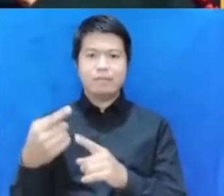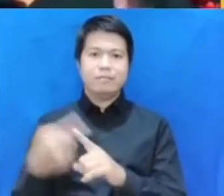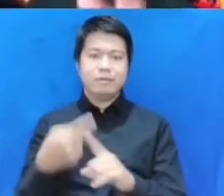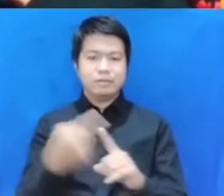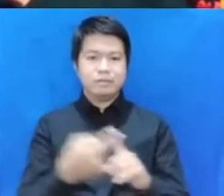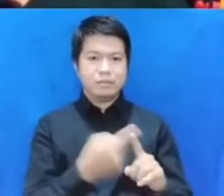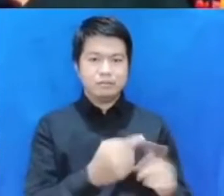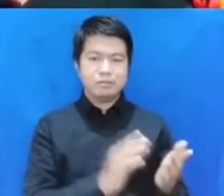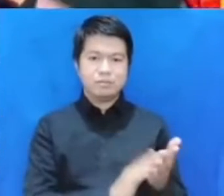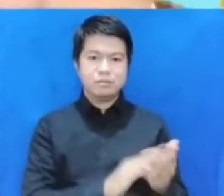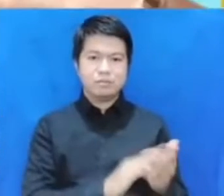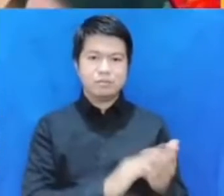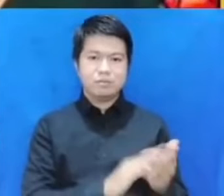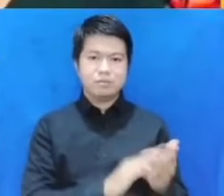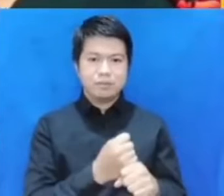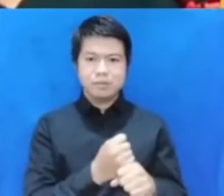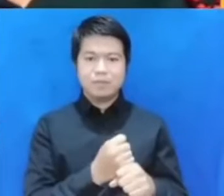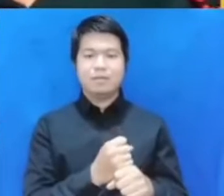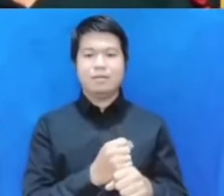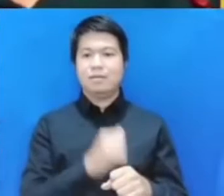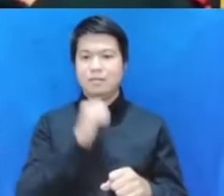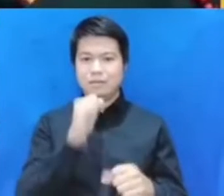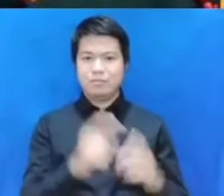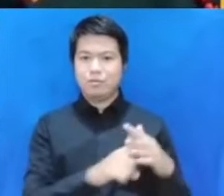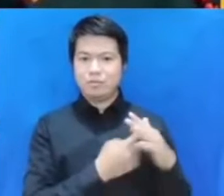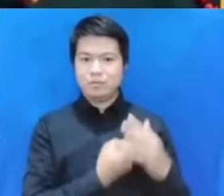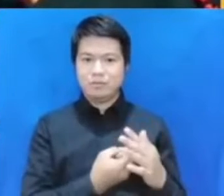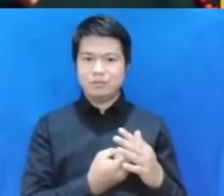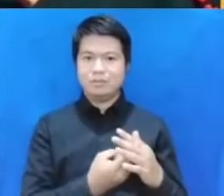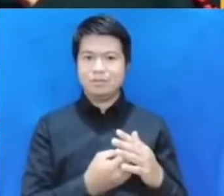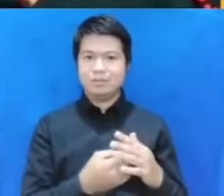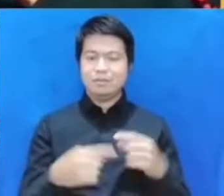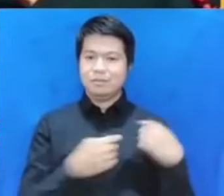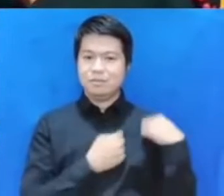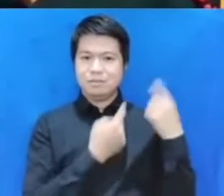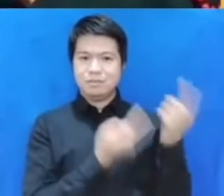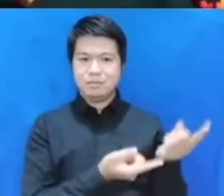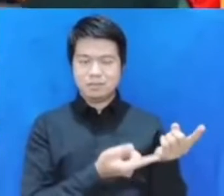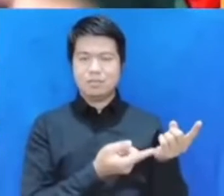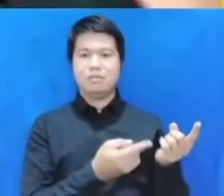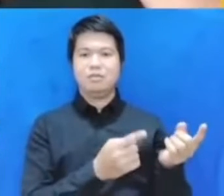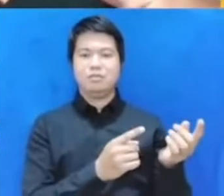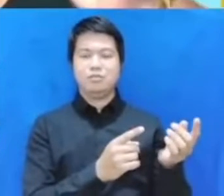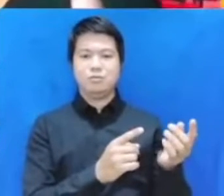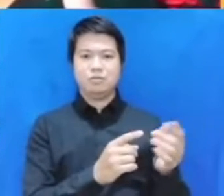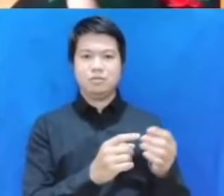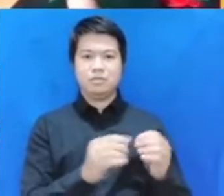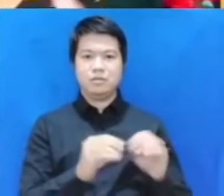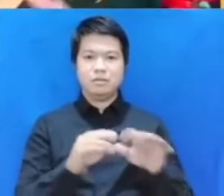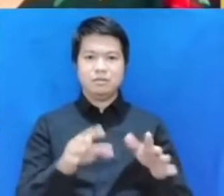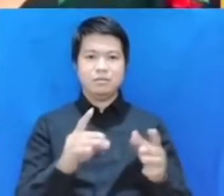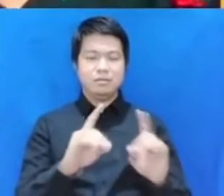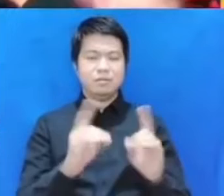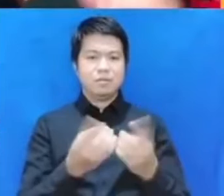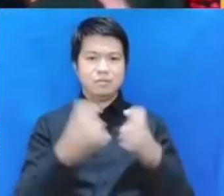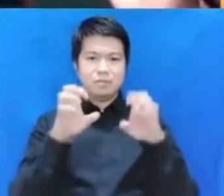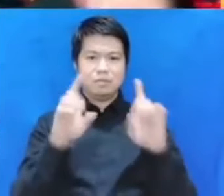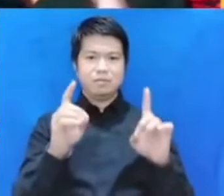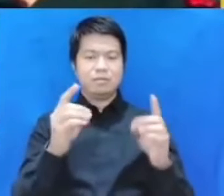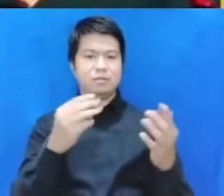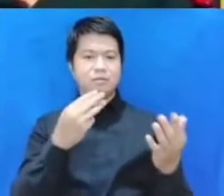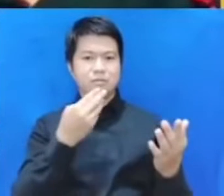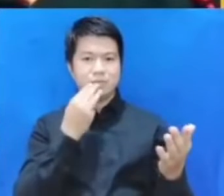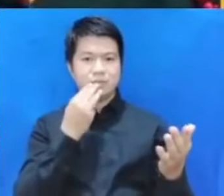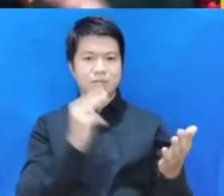po ito mag-i-start since the issuance of this DepEd memorandum. So if teachers were able